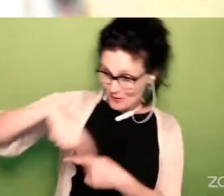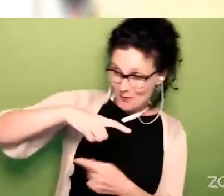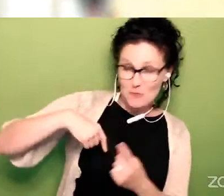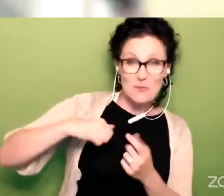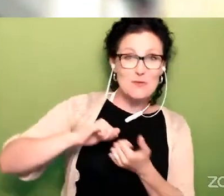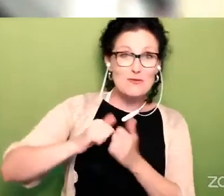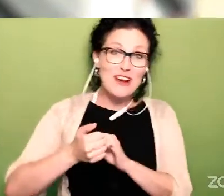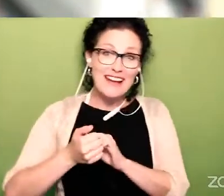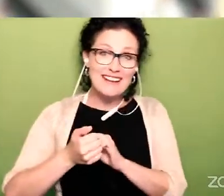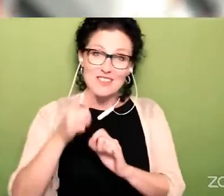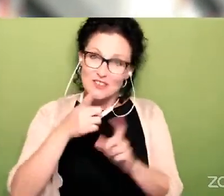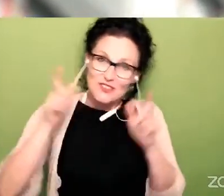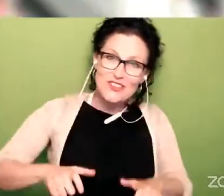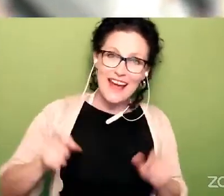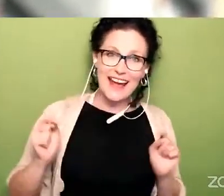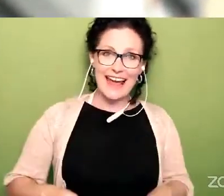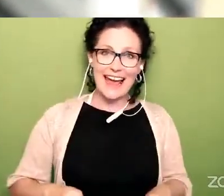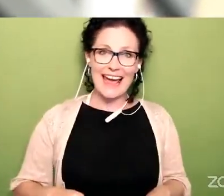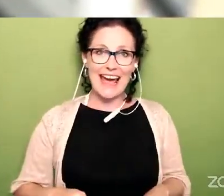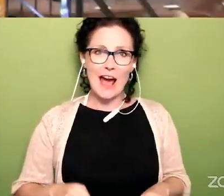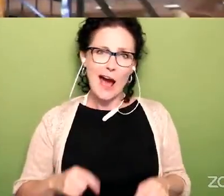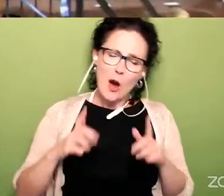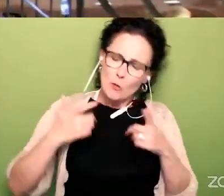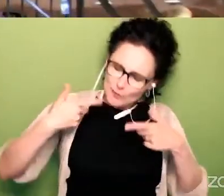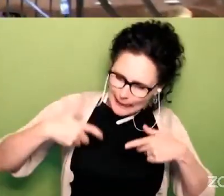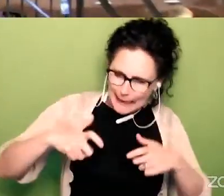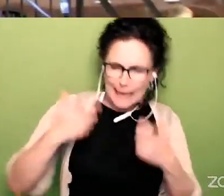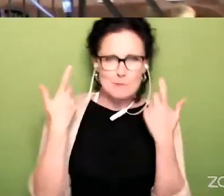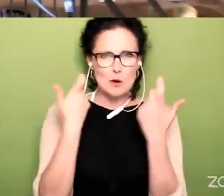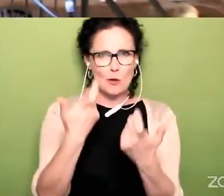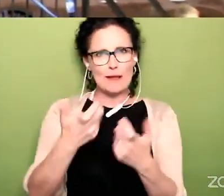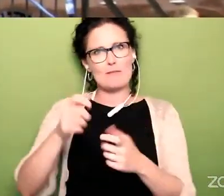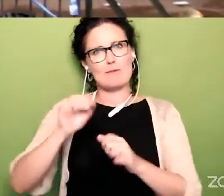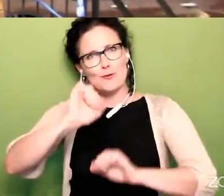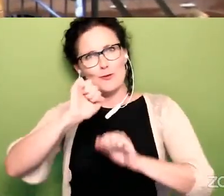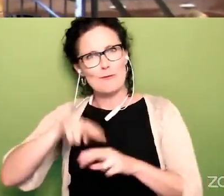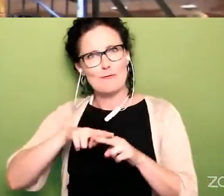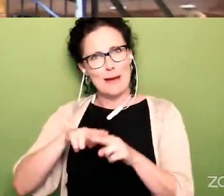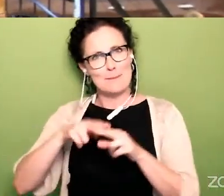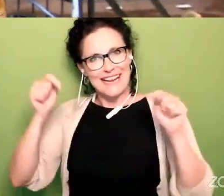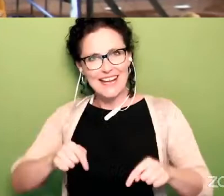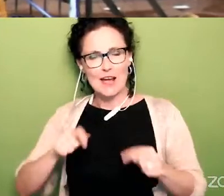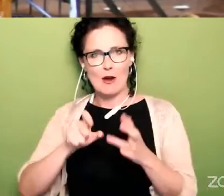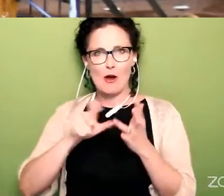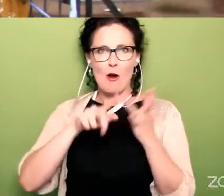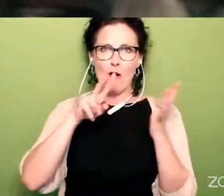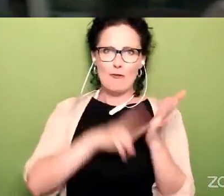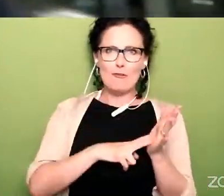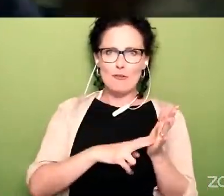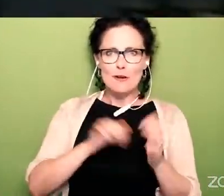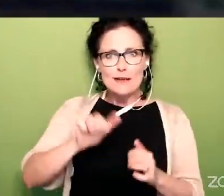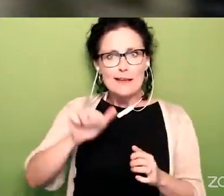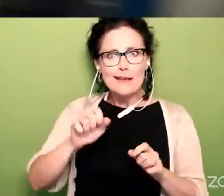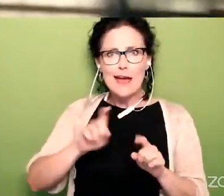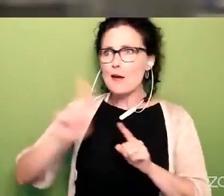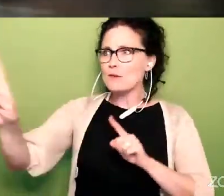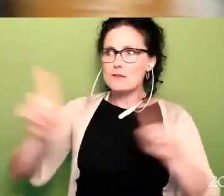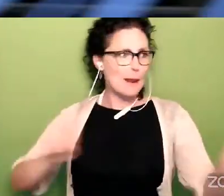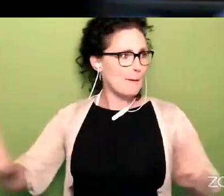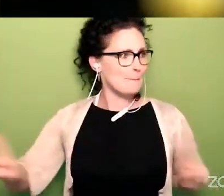If I go that way, maybe Susie and Leon, you can try round there, and Mandeep and Bulbir just wait here, yeah? Did you hear that,